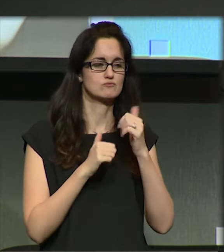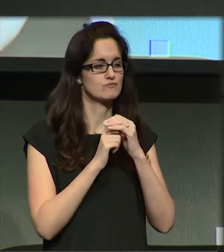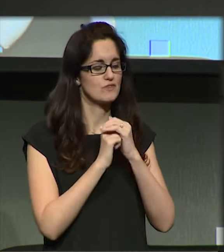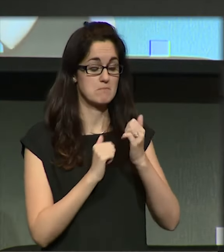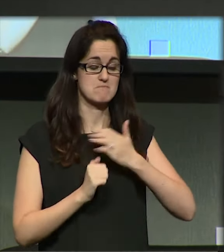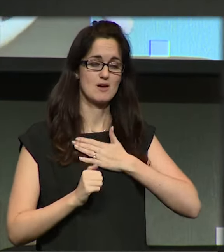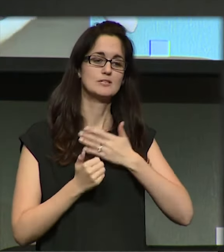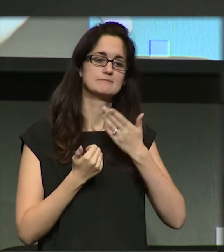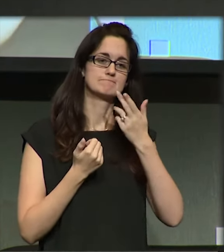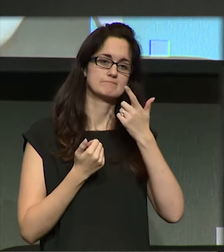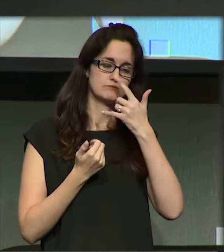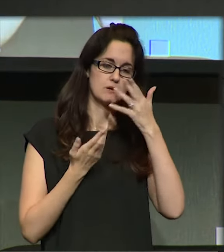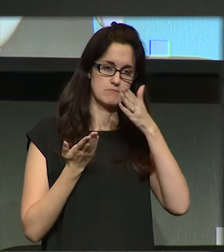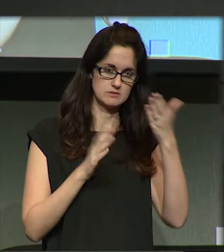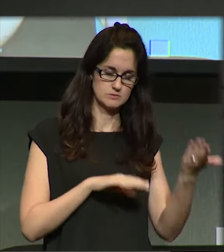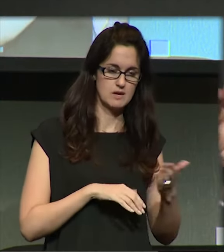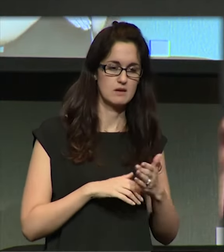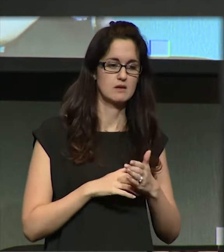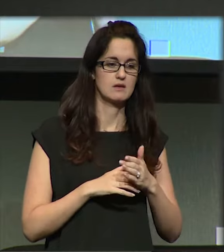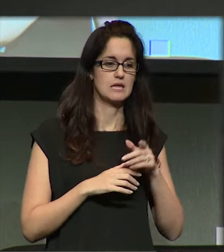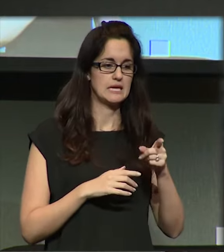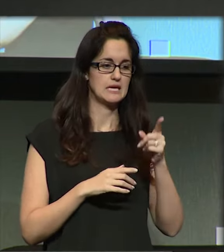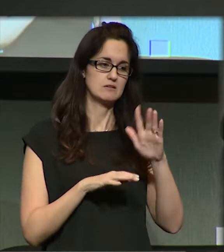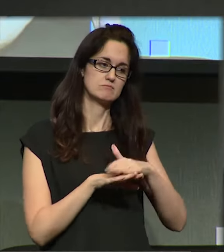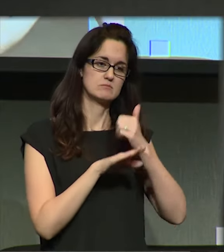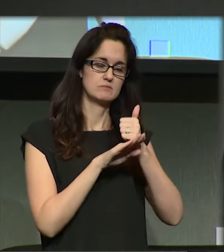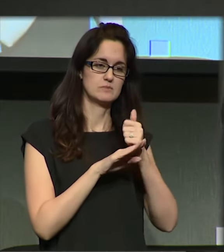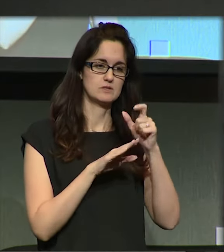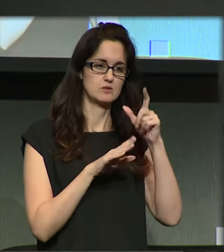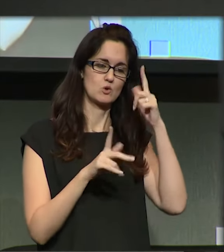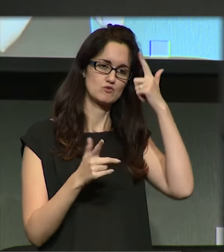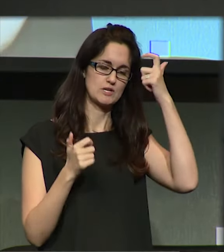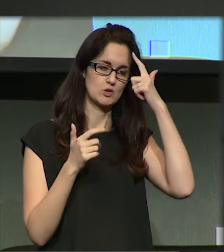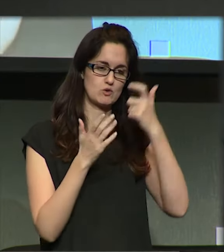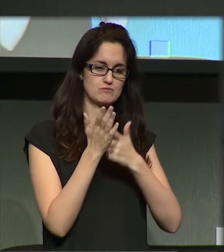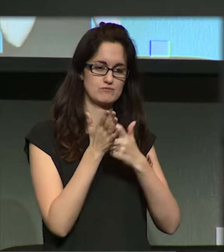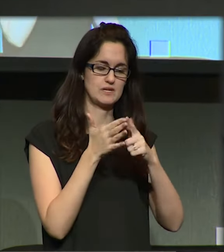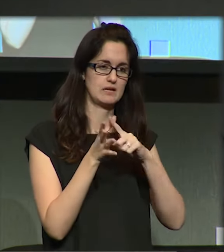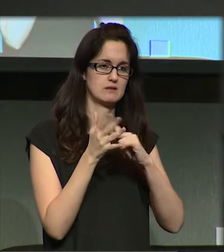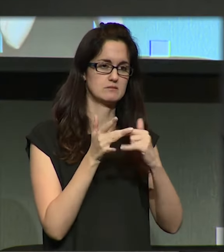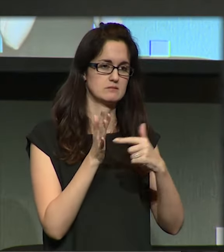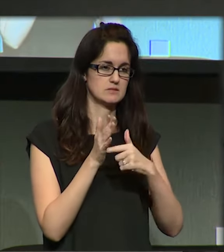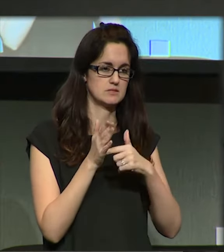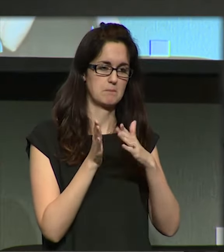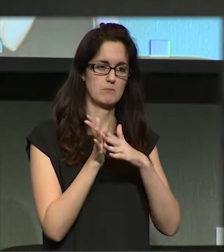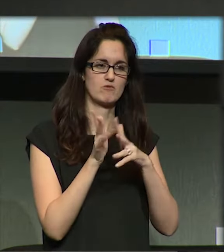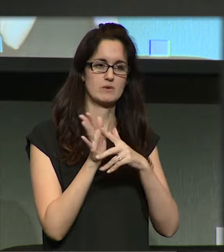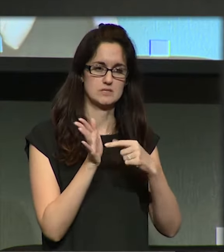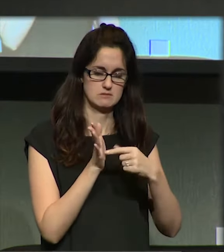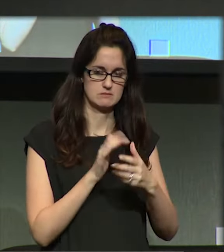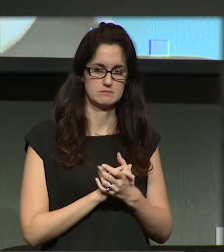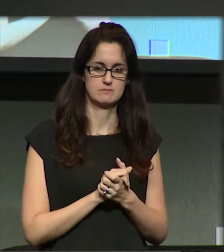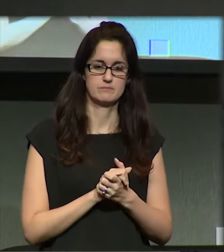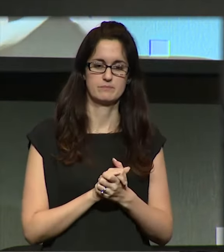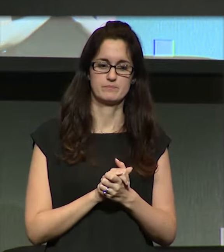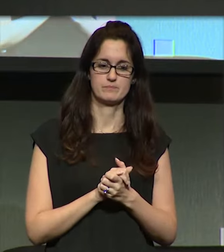now, but he was the founder of a critical realist movement. And in framing up this part of the conversation, I reflect